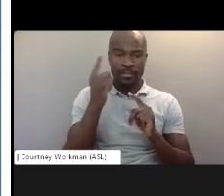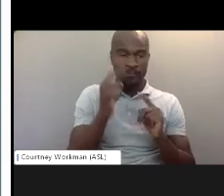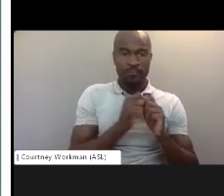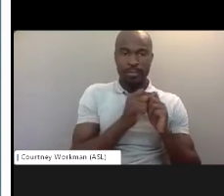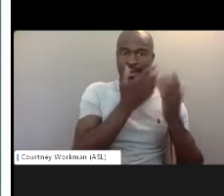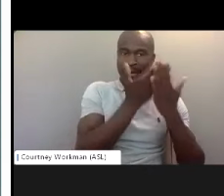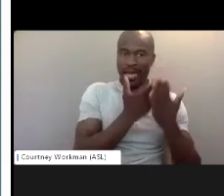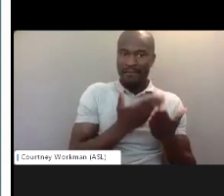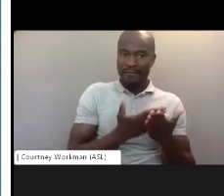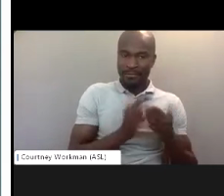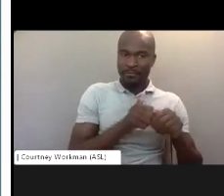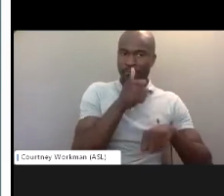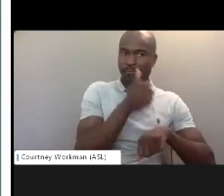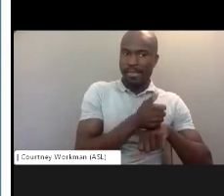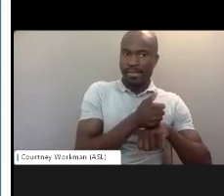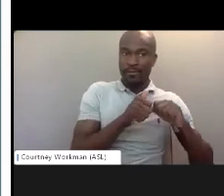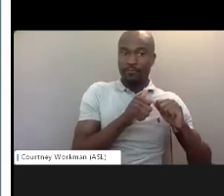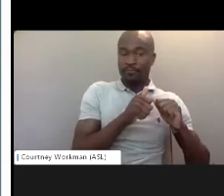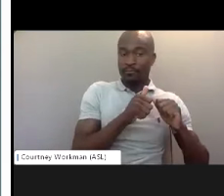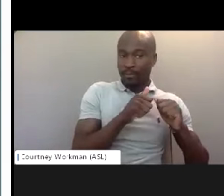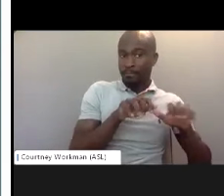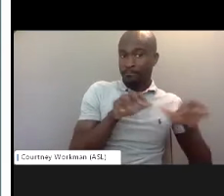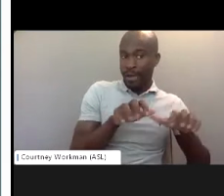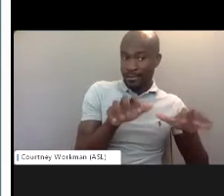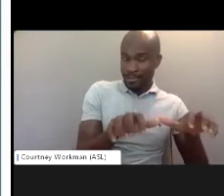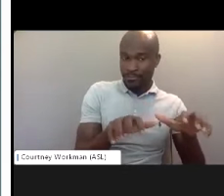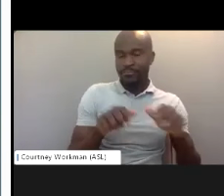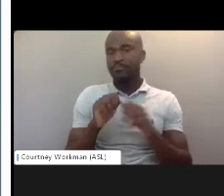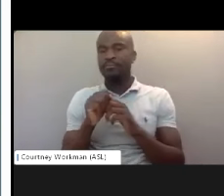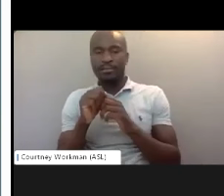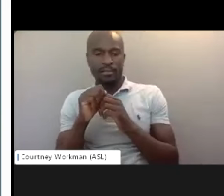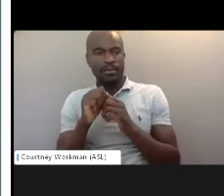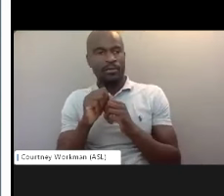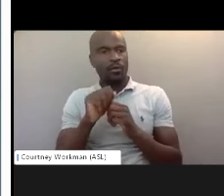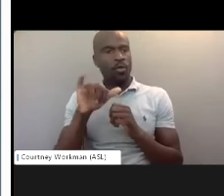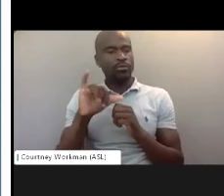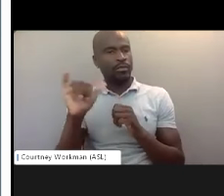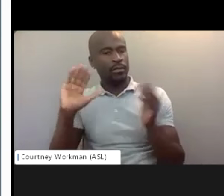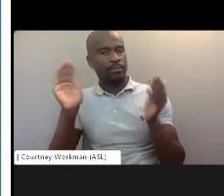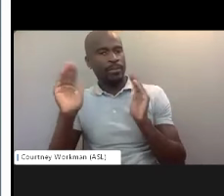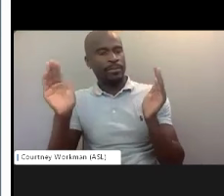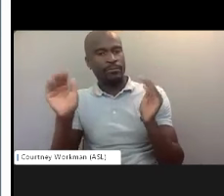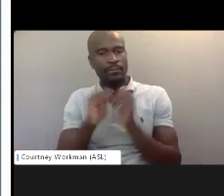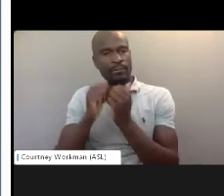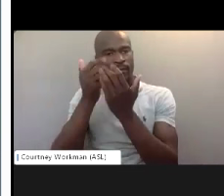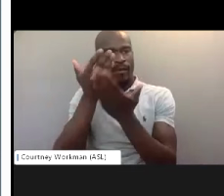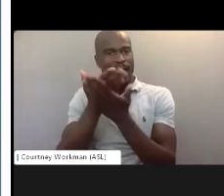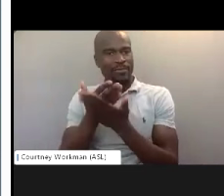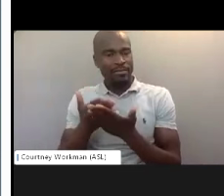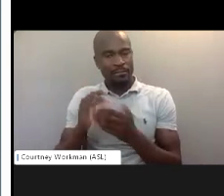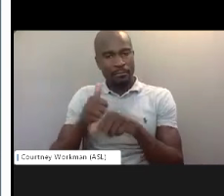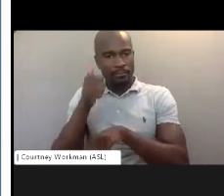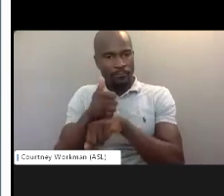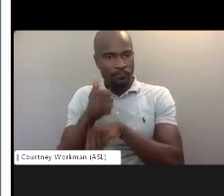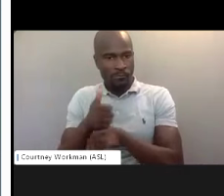that's evidence-informed or a promising practice when you're making decisions about service provision. It's not to say that it's bad to